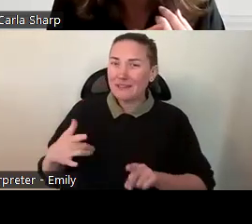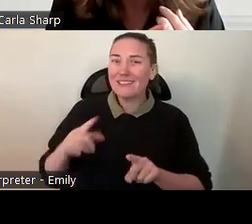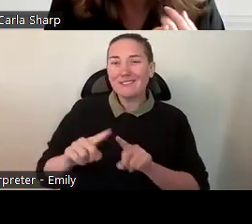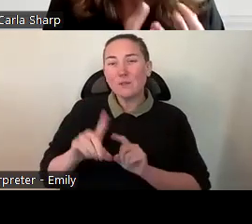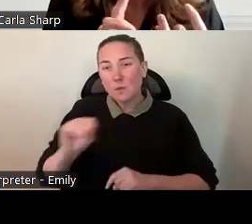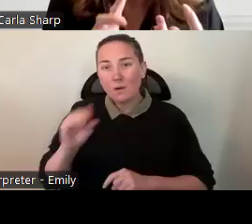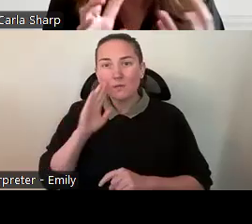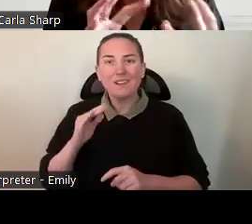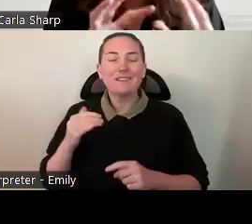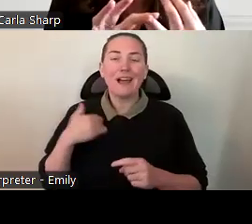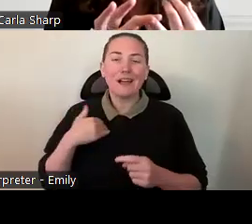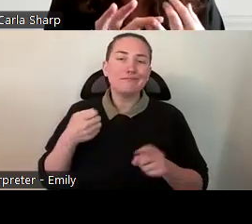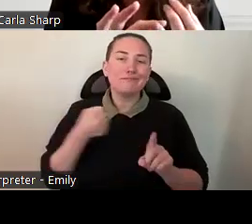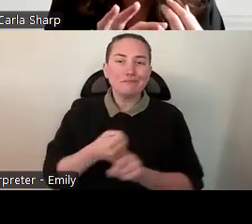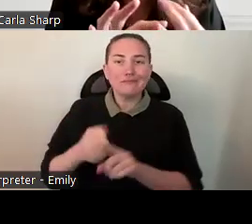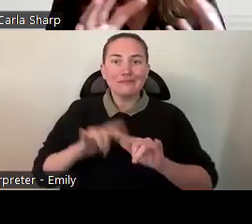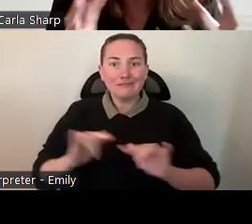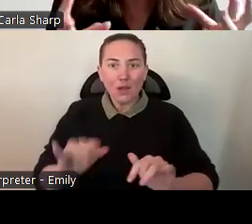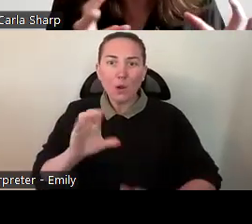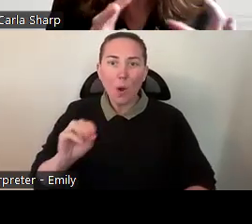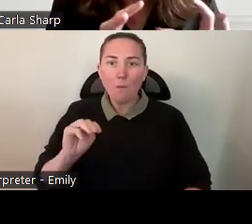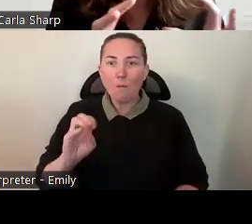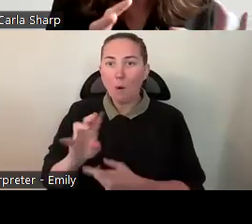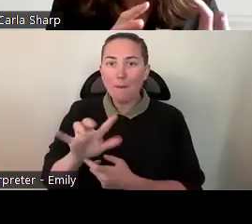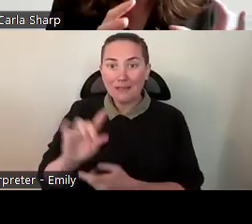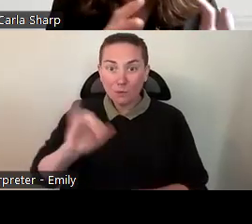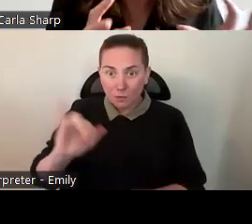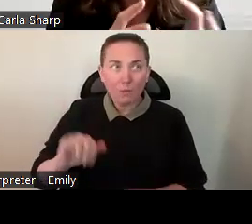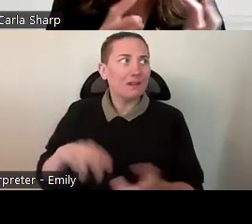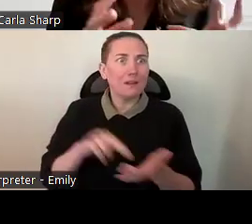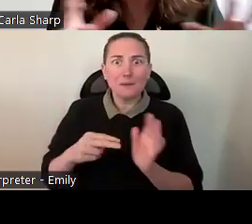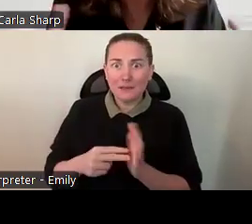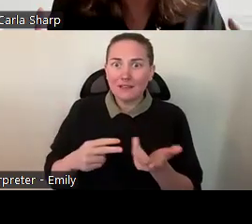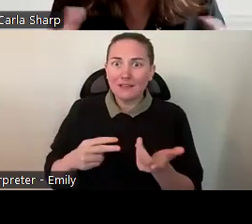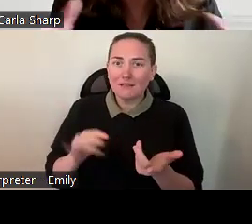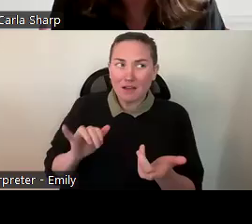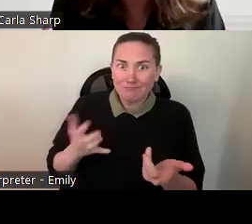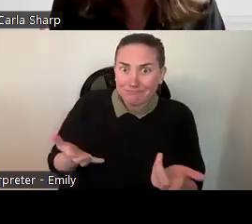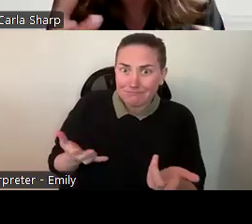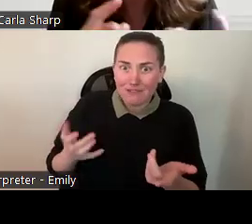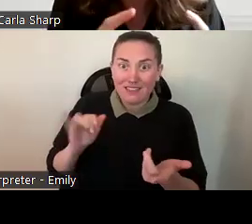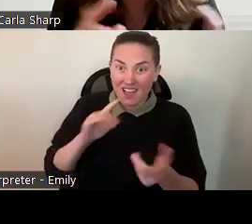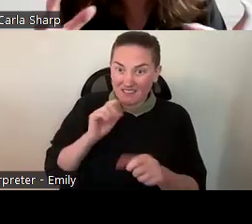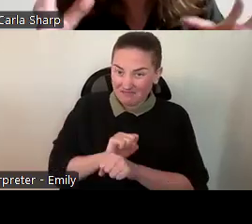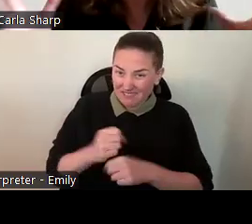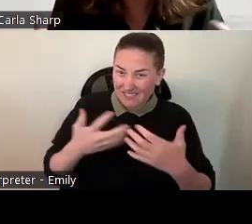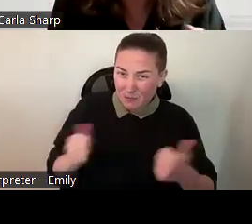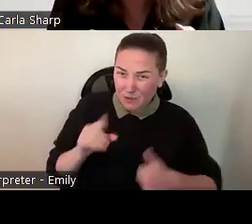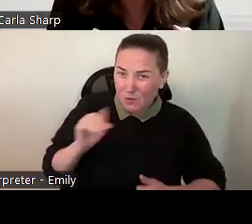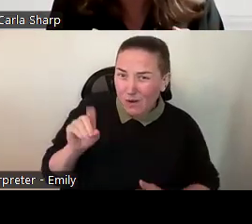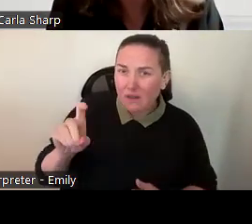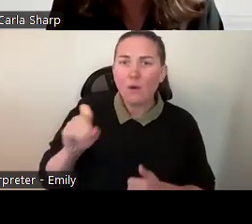disorders, calling into question whether we are really looking at the separate disorders or perhaps there's